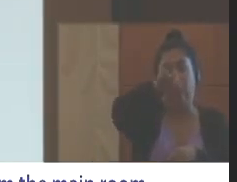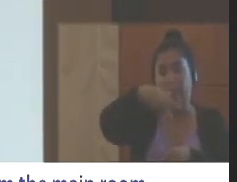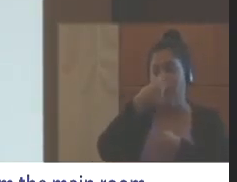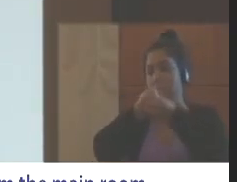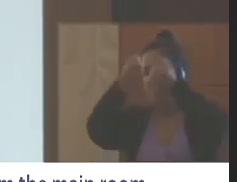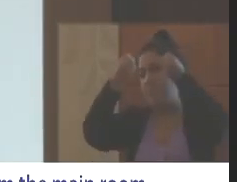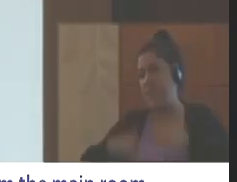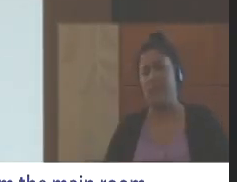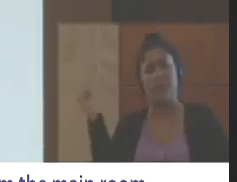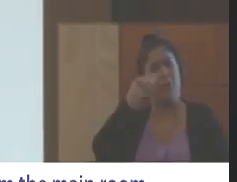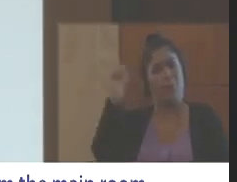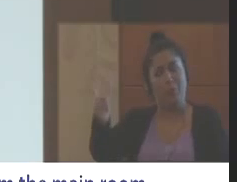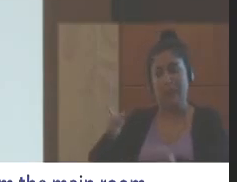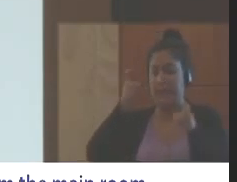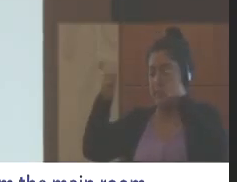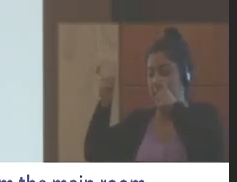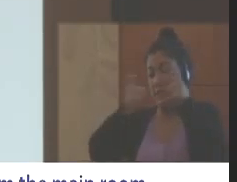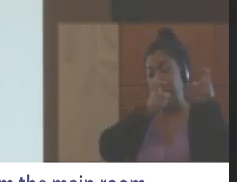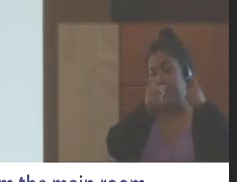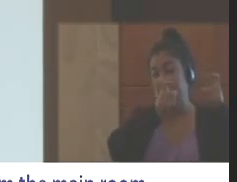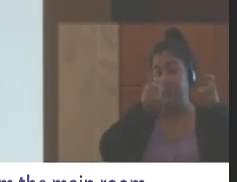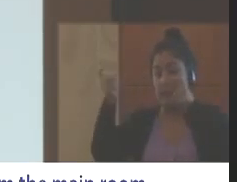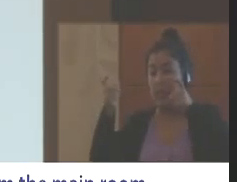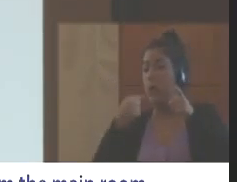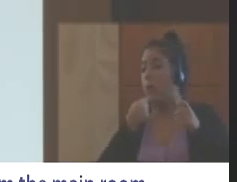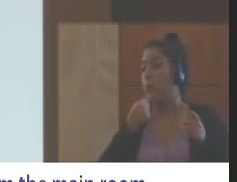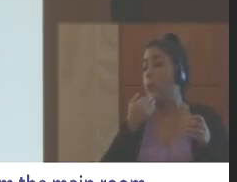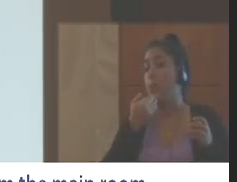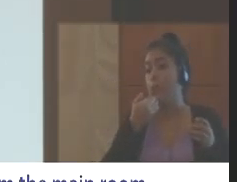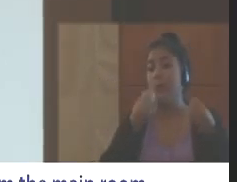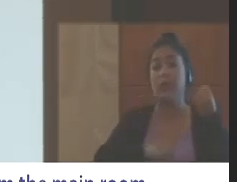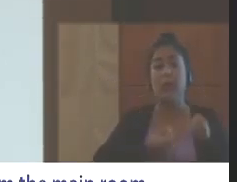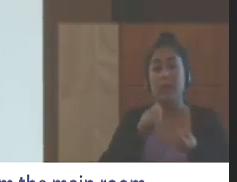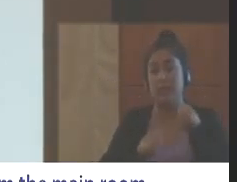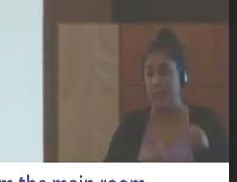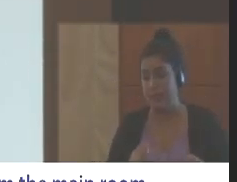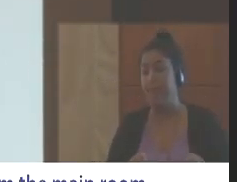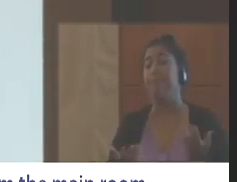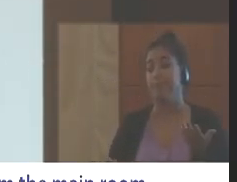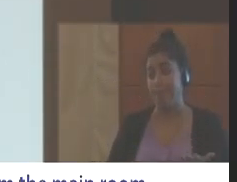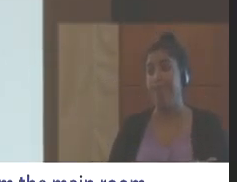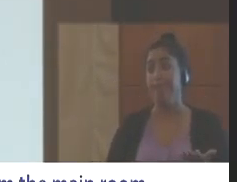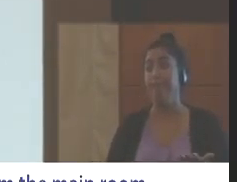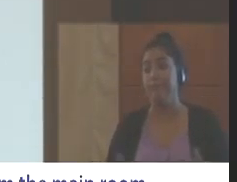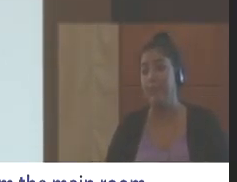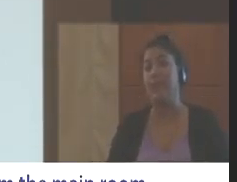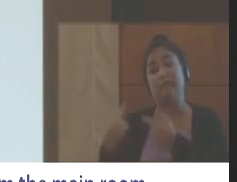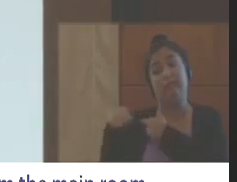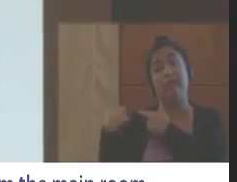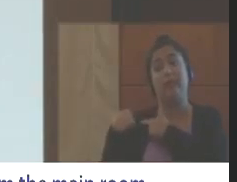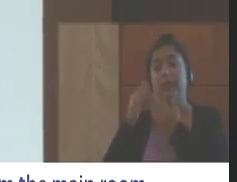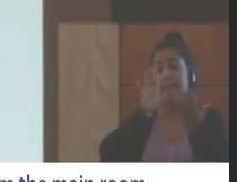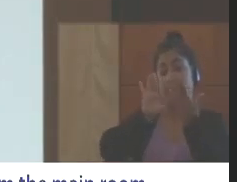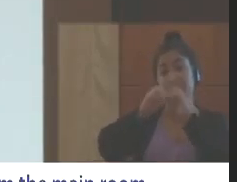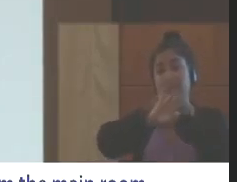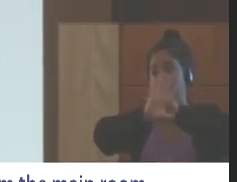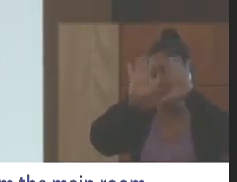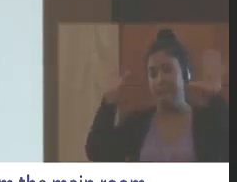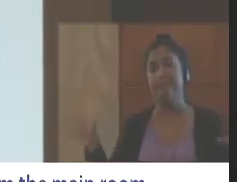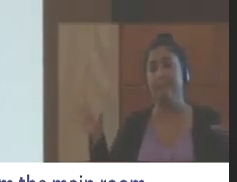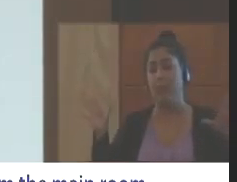being efficient with our resources. And so we see what do we have as a framework in the budgetary law, the